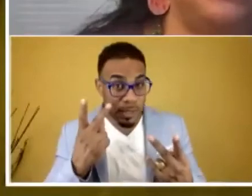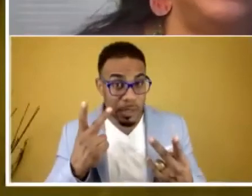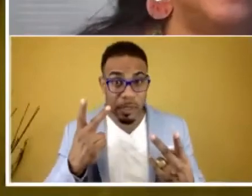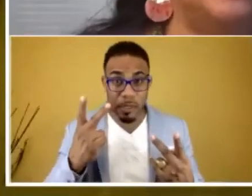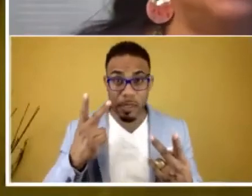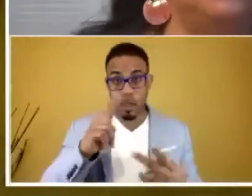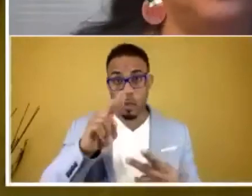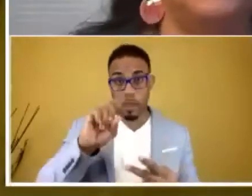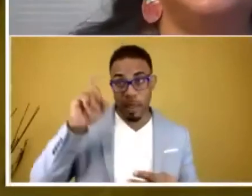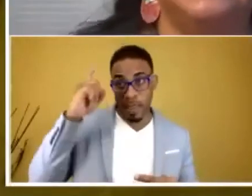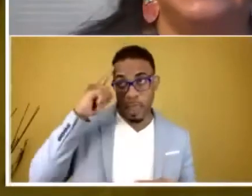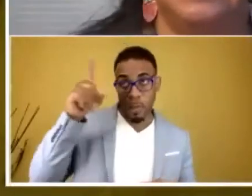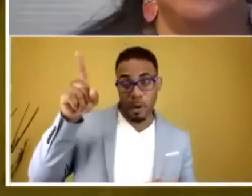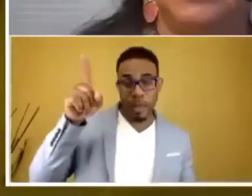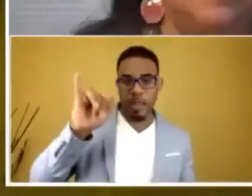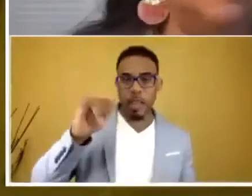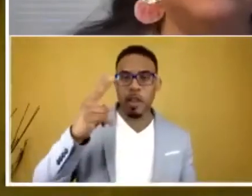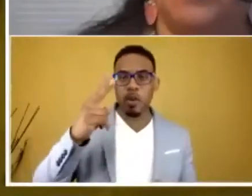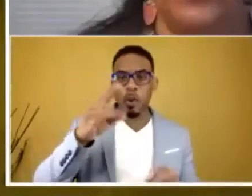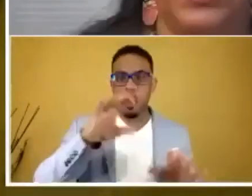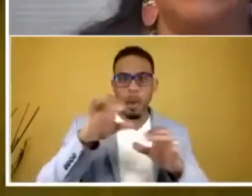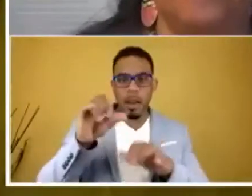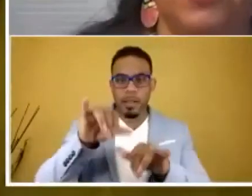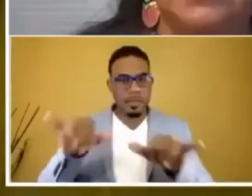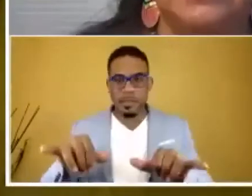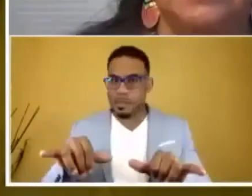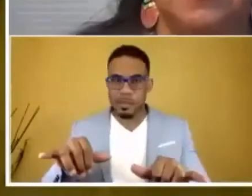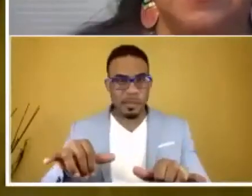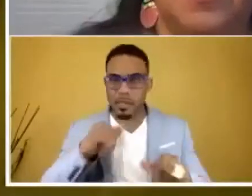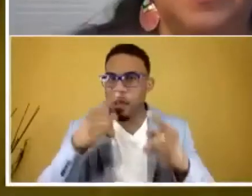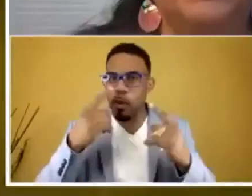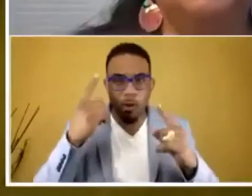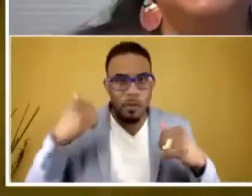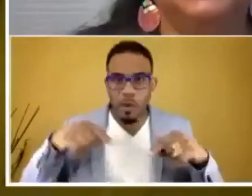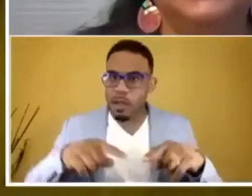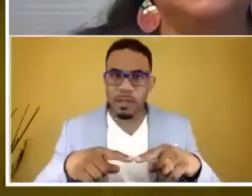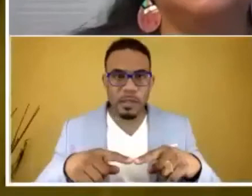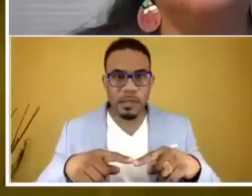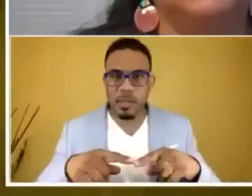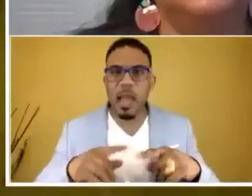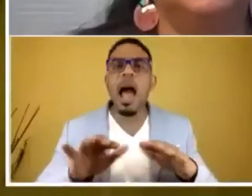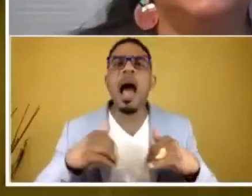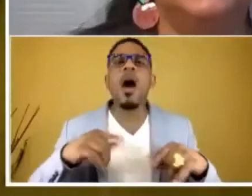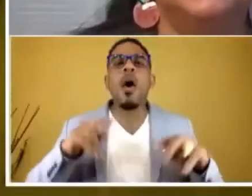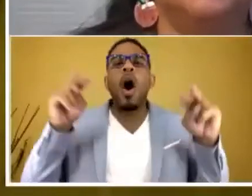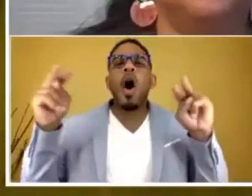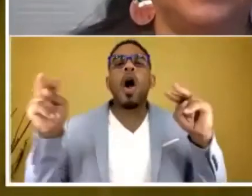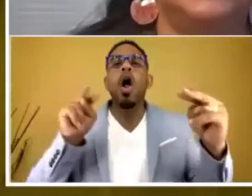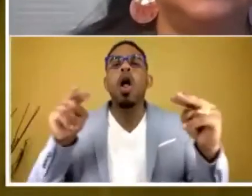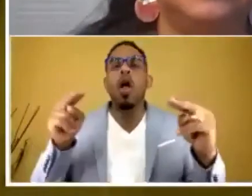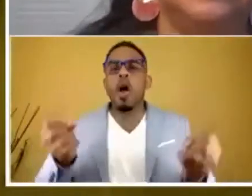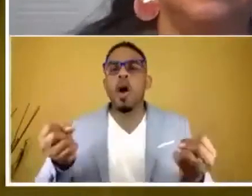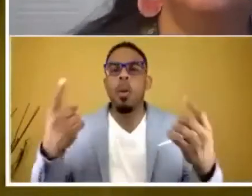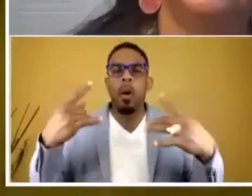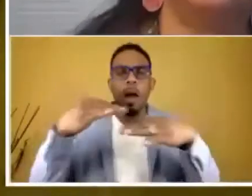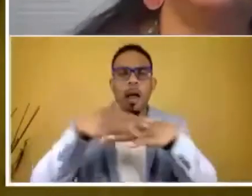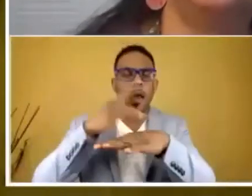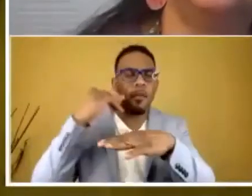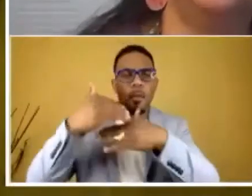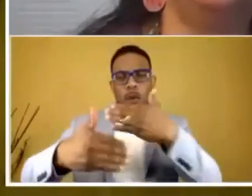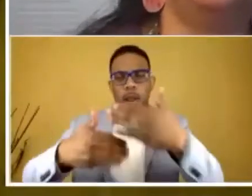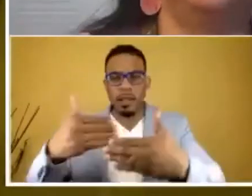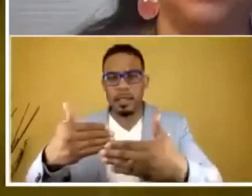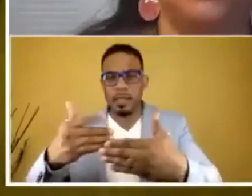US Capitol is that this two-party system is not working for us. How are we looking at the multiplicities of processes that